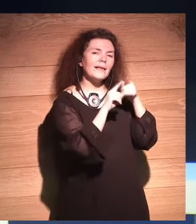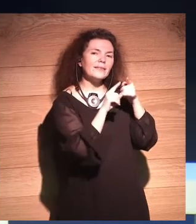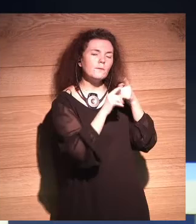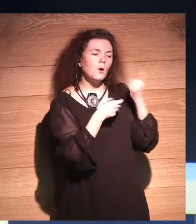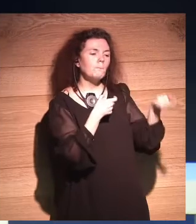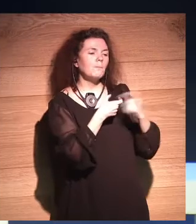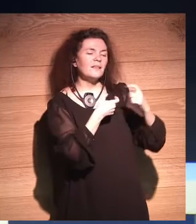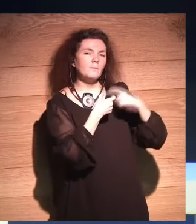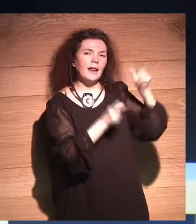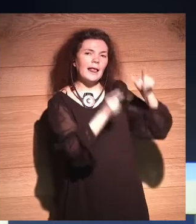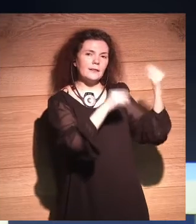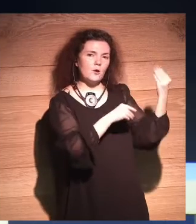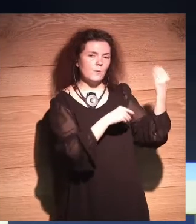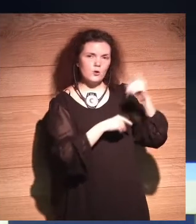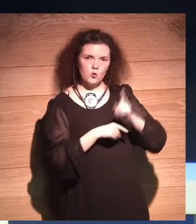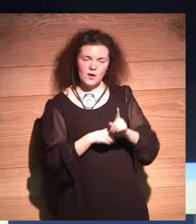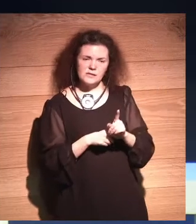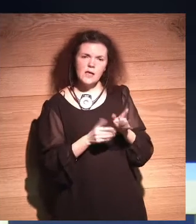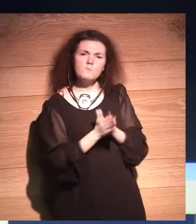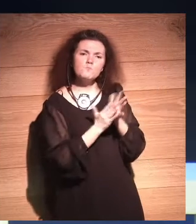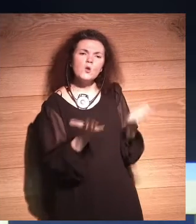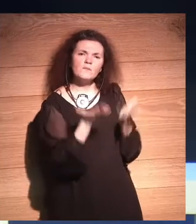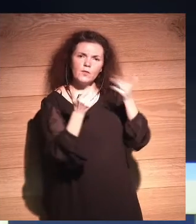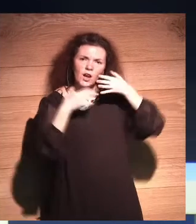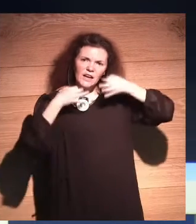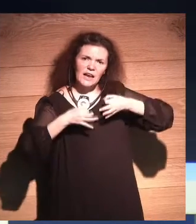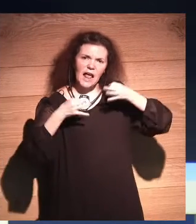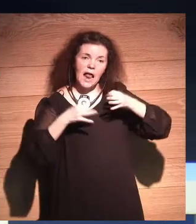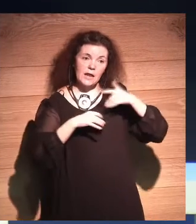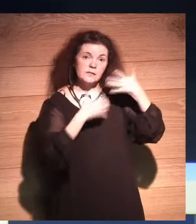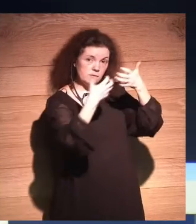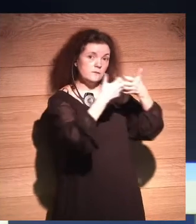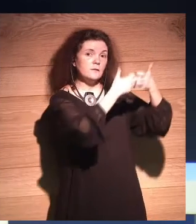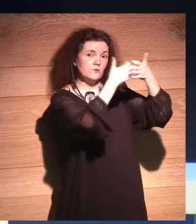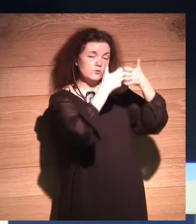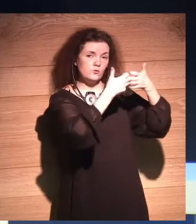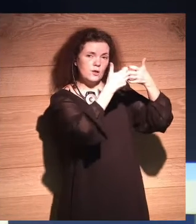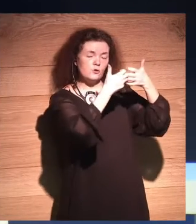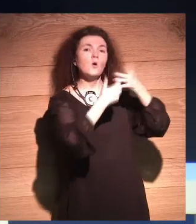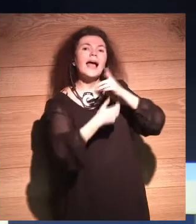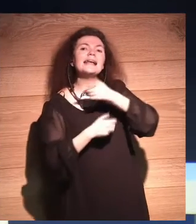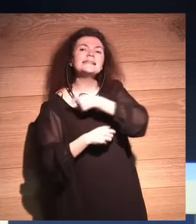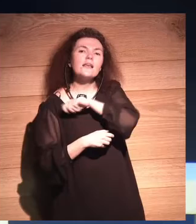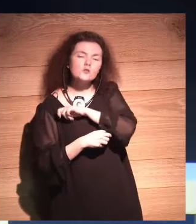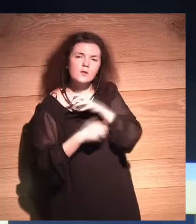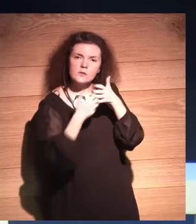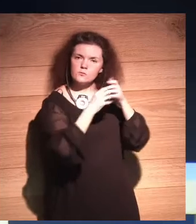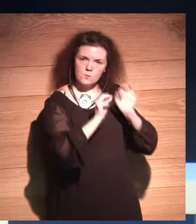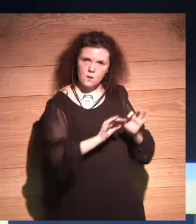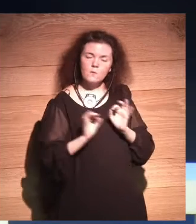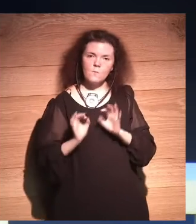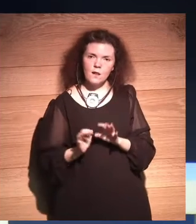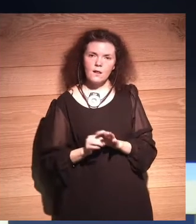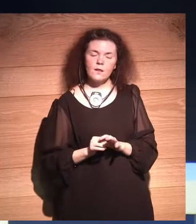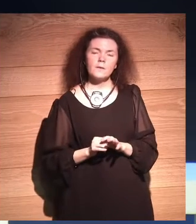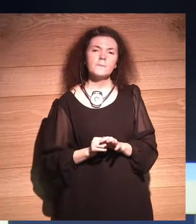very real motivation, especially here in Spain, as well as in the US, where government tends to be much, much older, and there's a deep